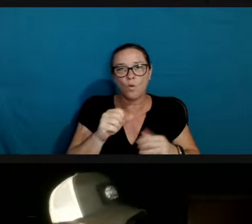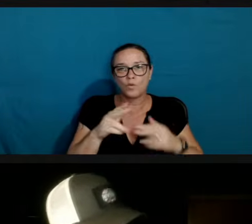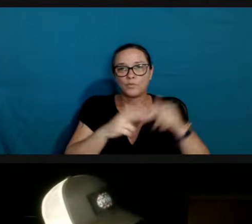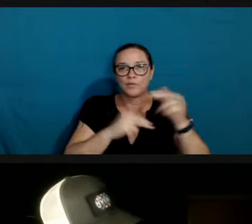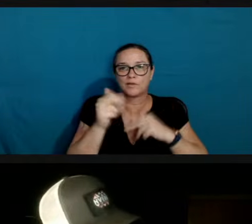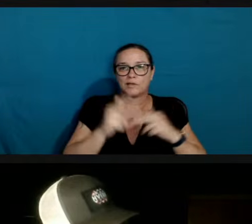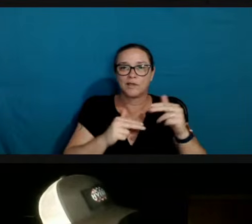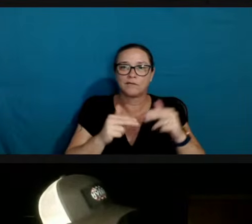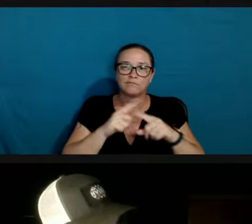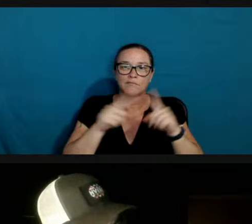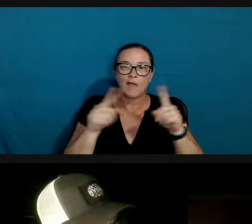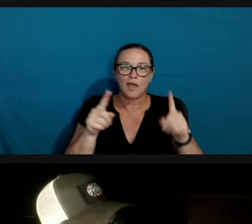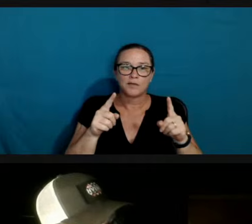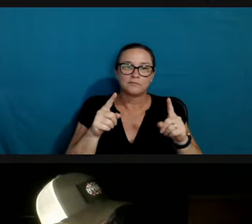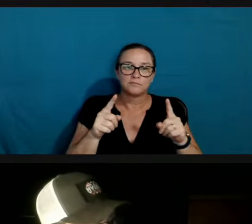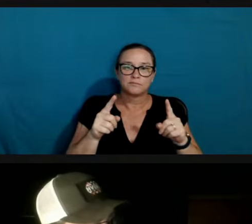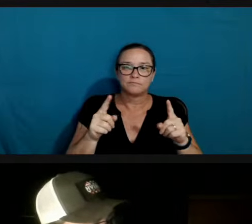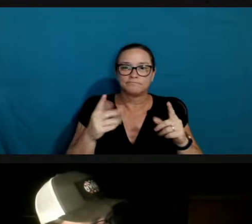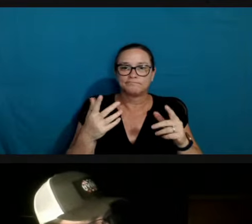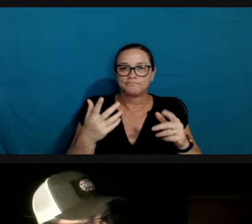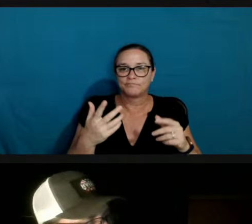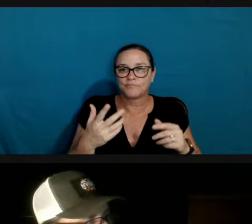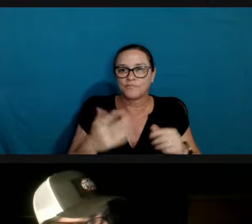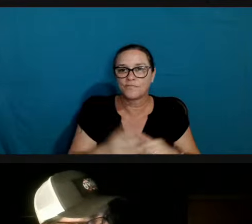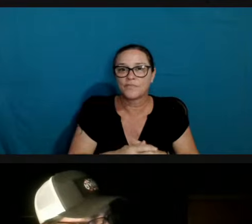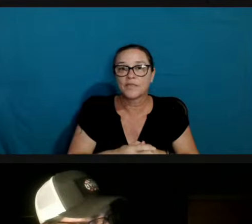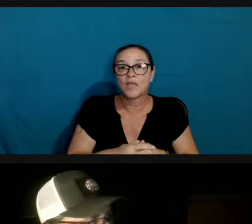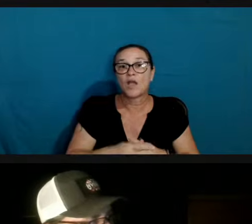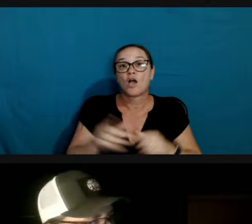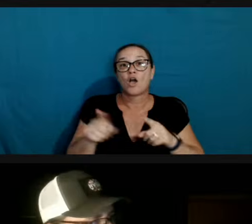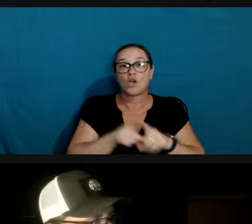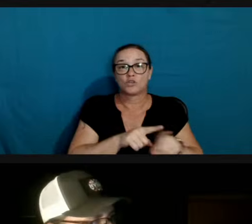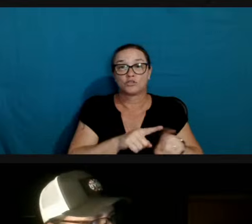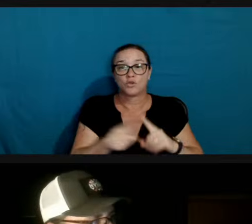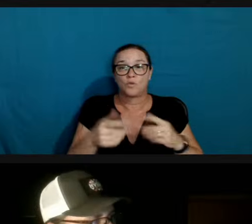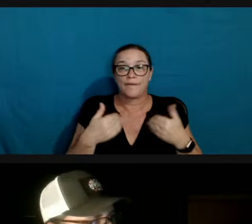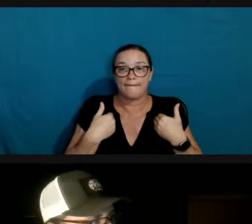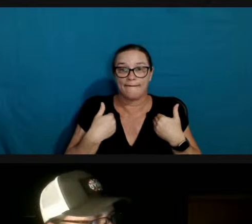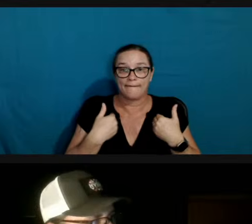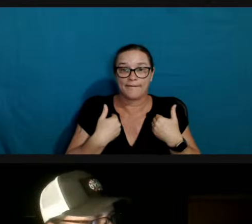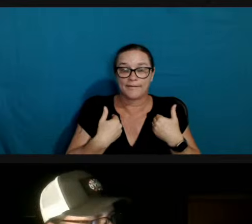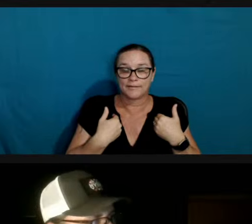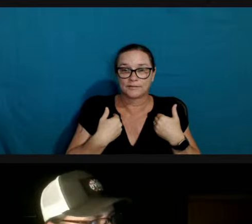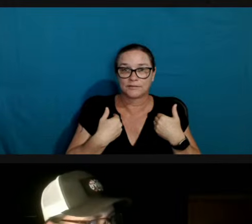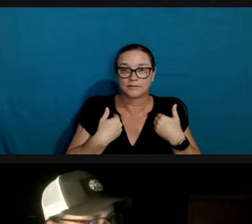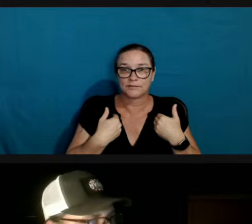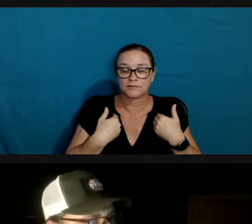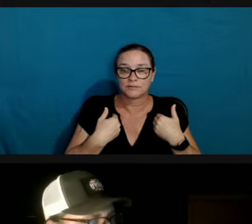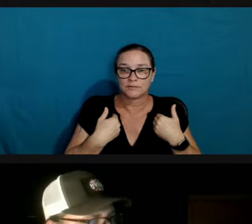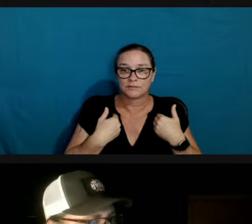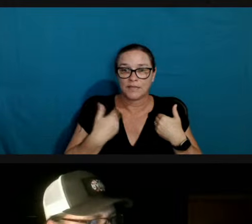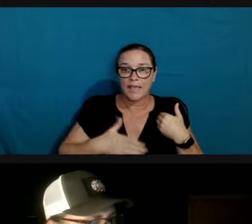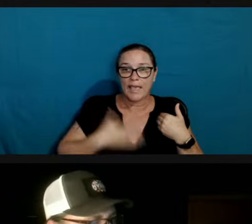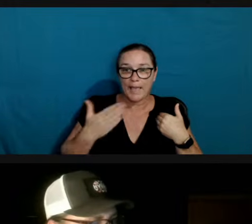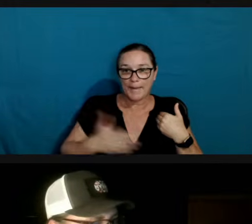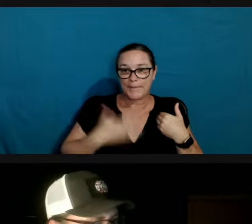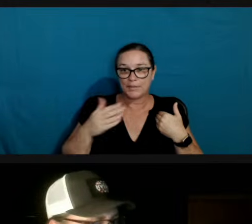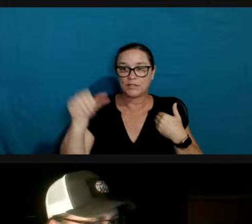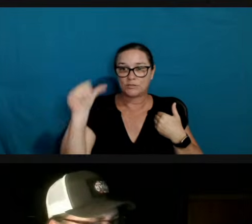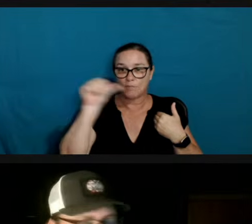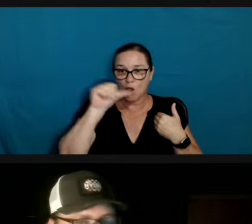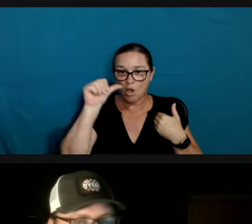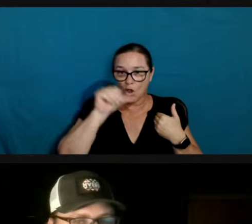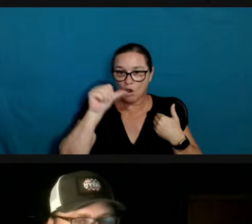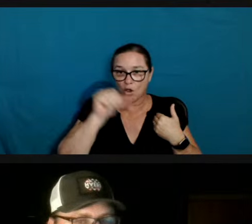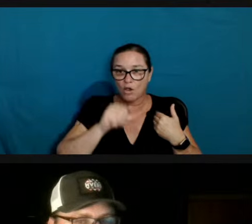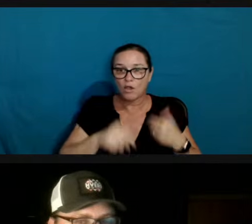through enough to get it there. But we also had the Happiness Bar.